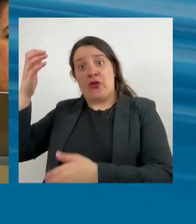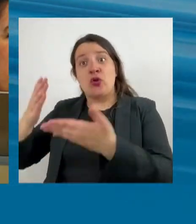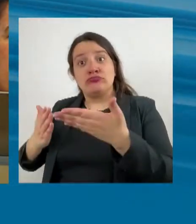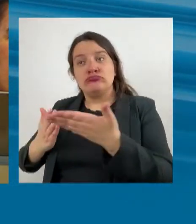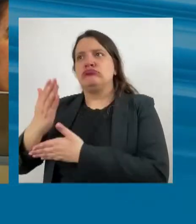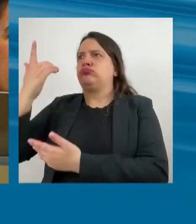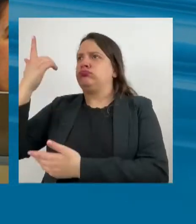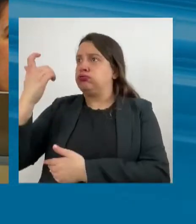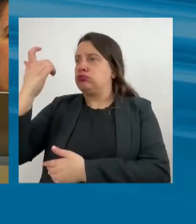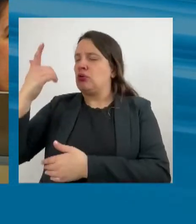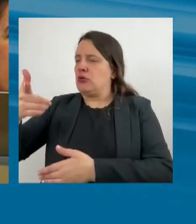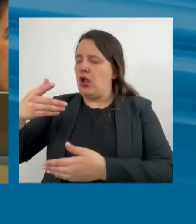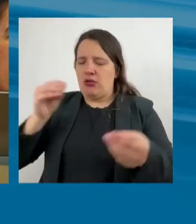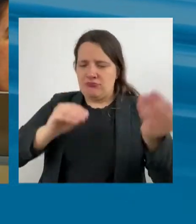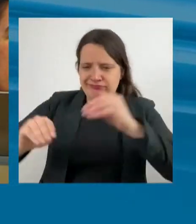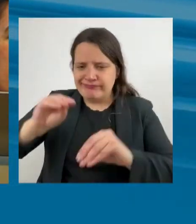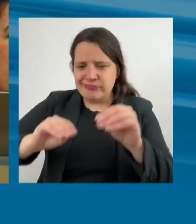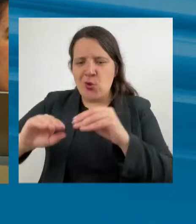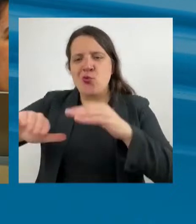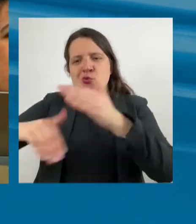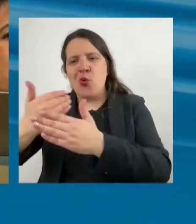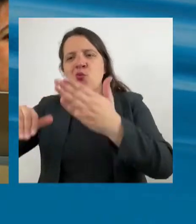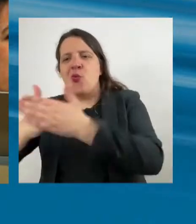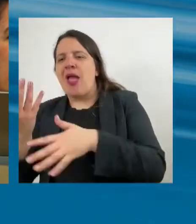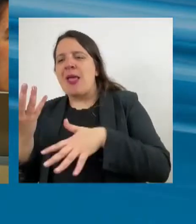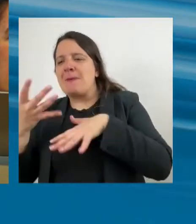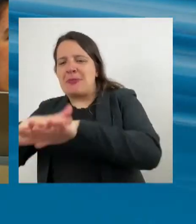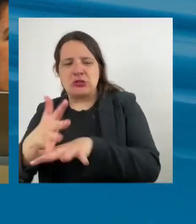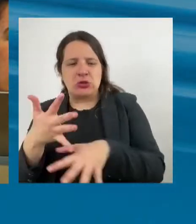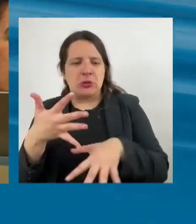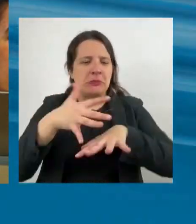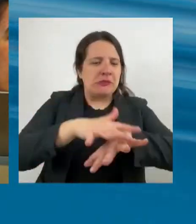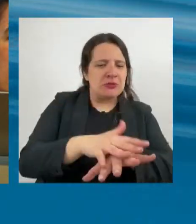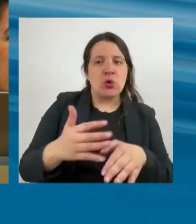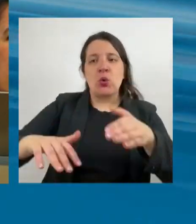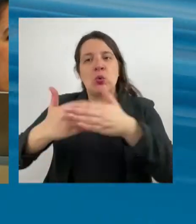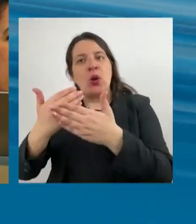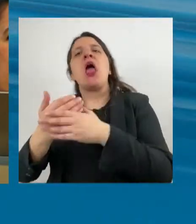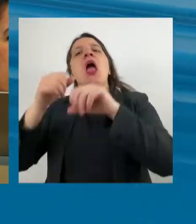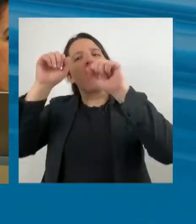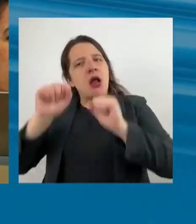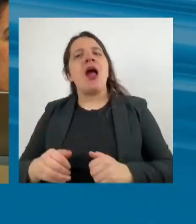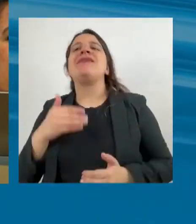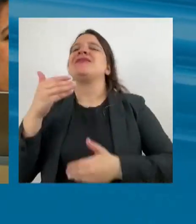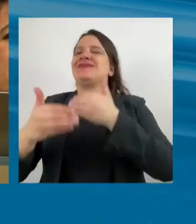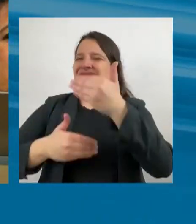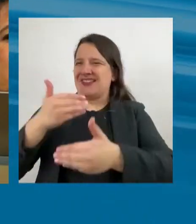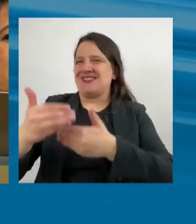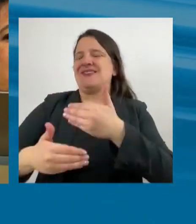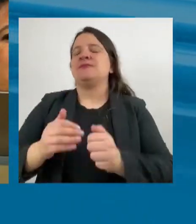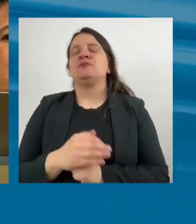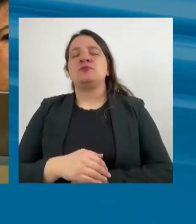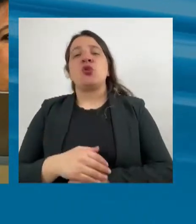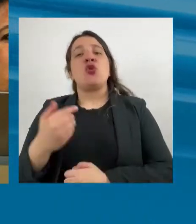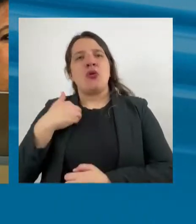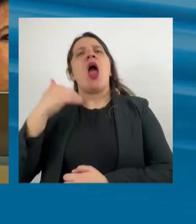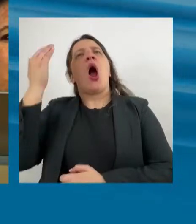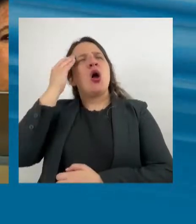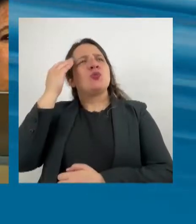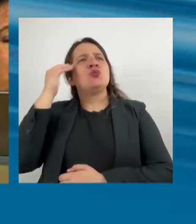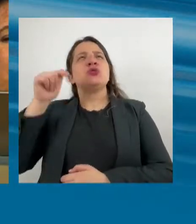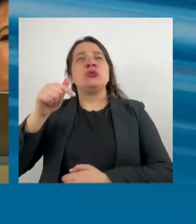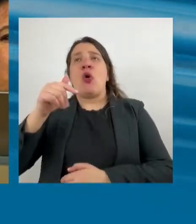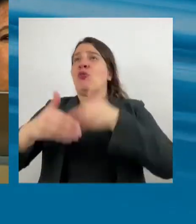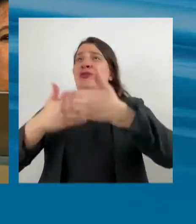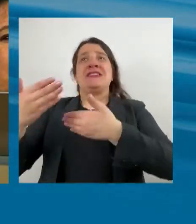as of the beginning of his administration, together with all the innovations implemented, have shown that it is possible to move towards